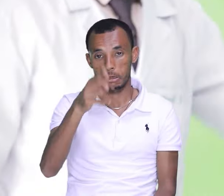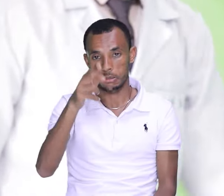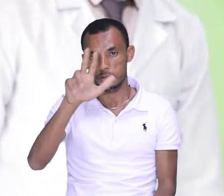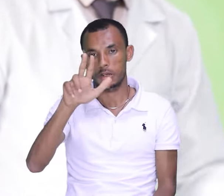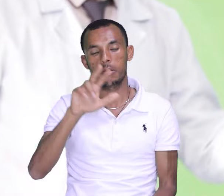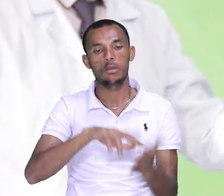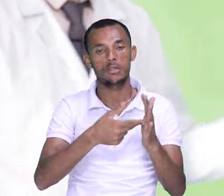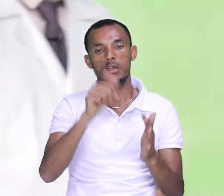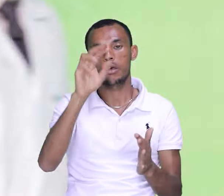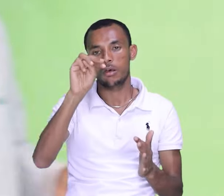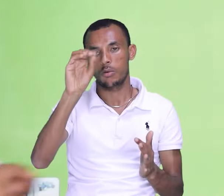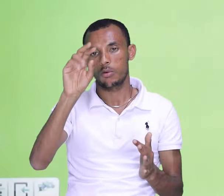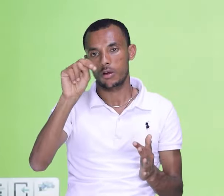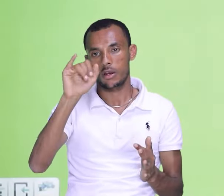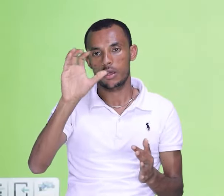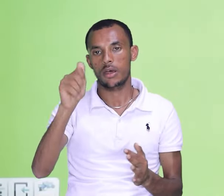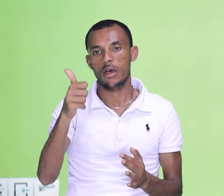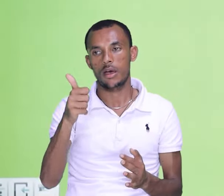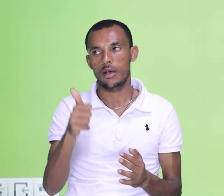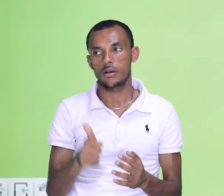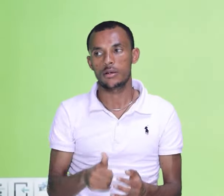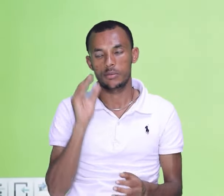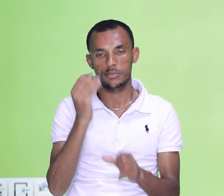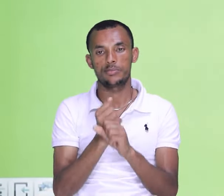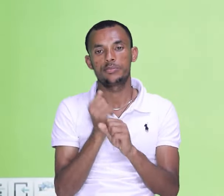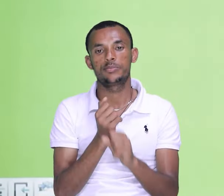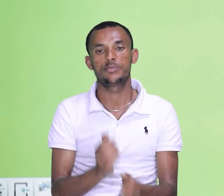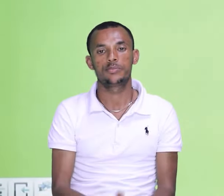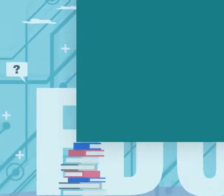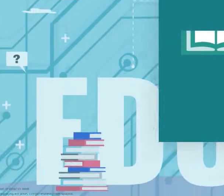In basic media, this one is try.